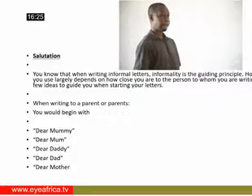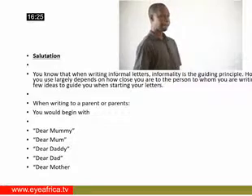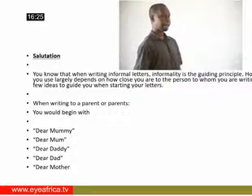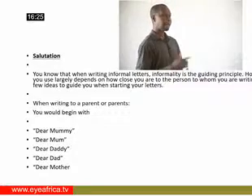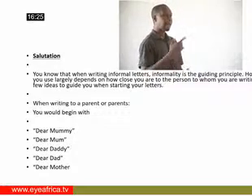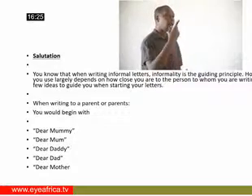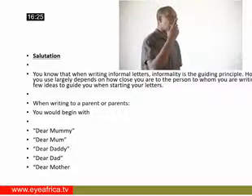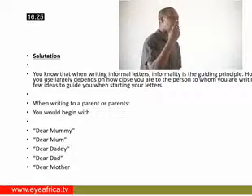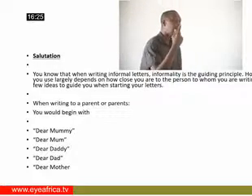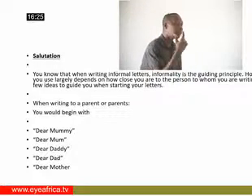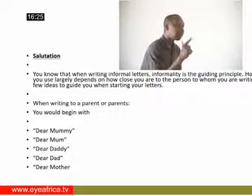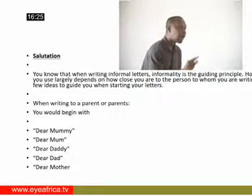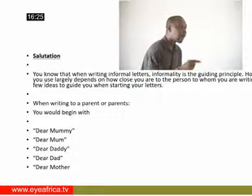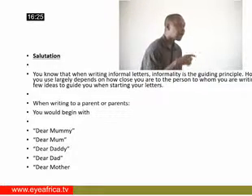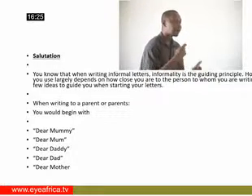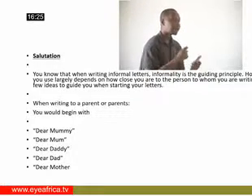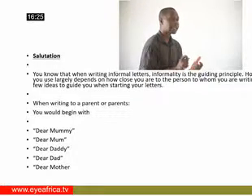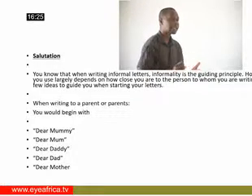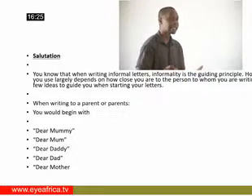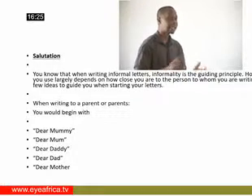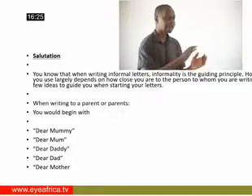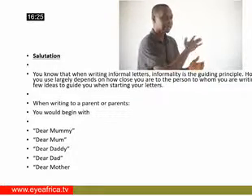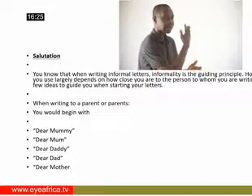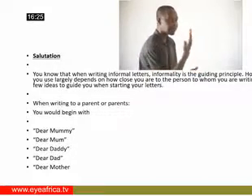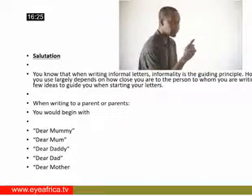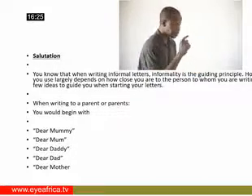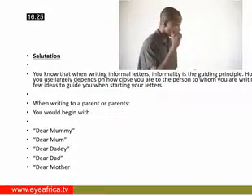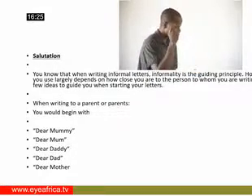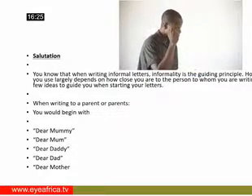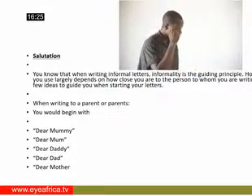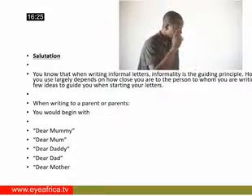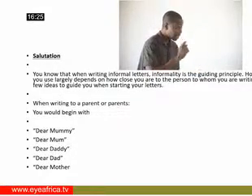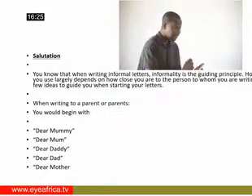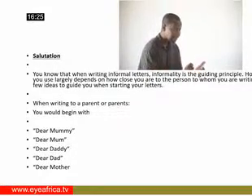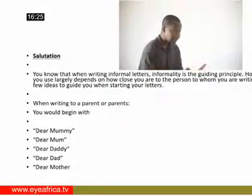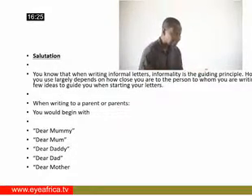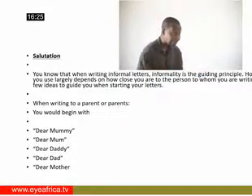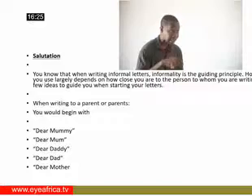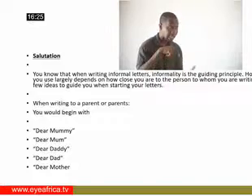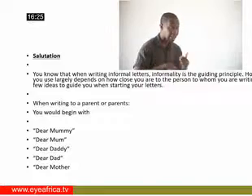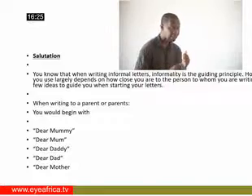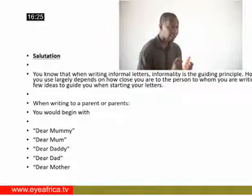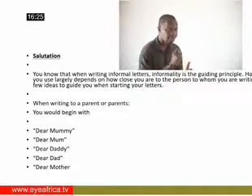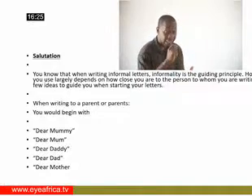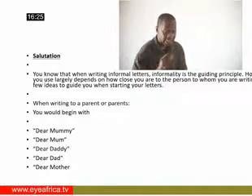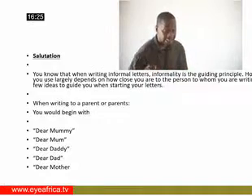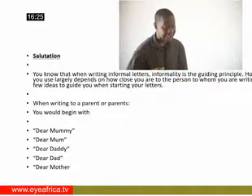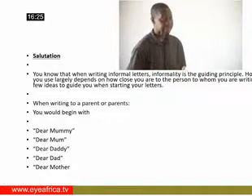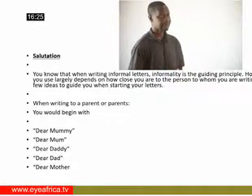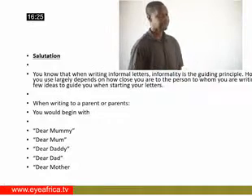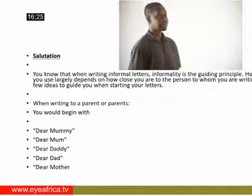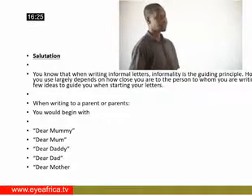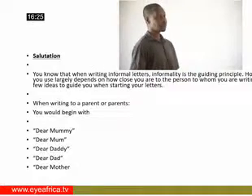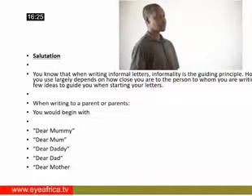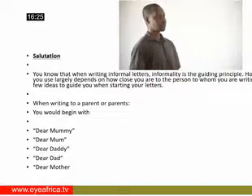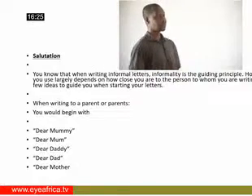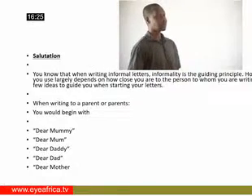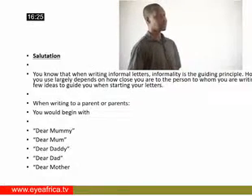For the salutation, you know that when writing informal letters,